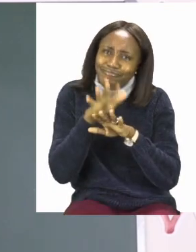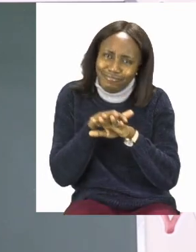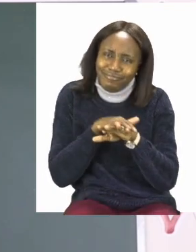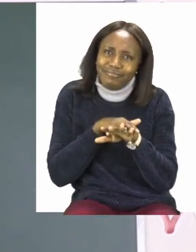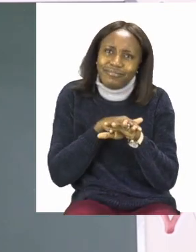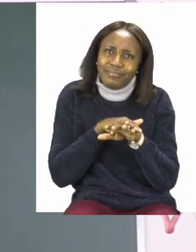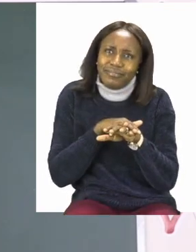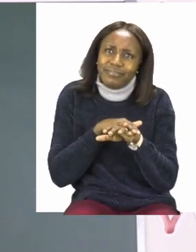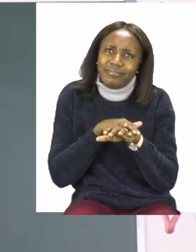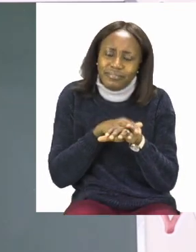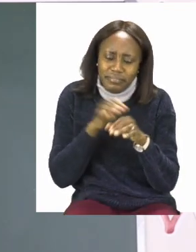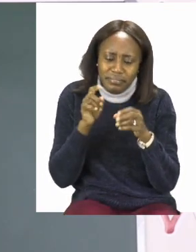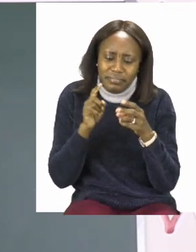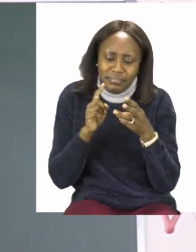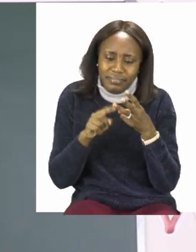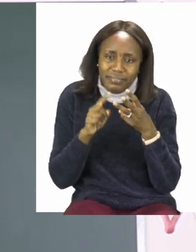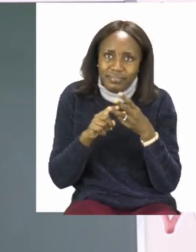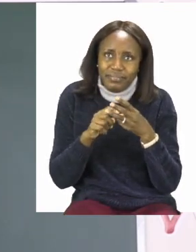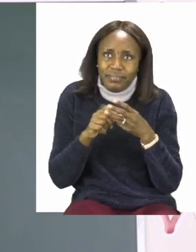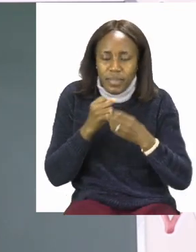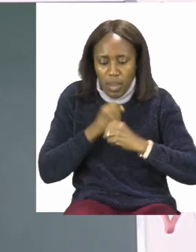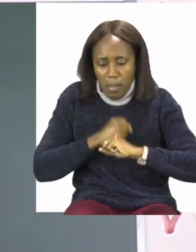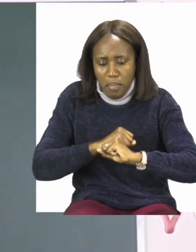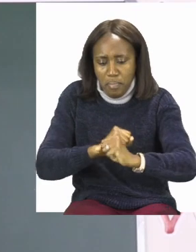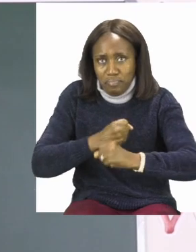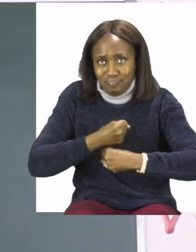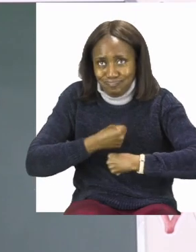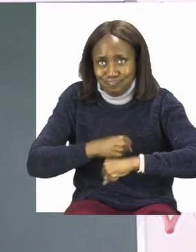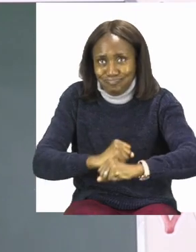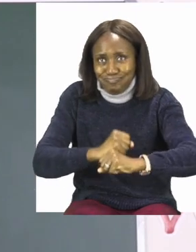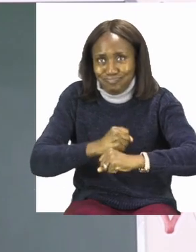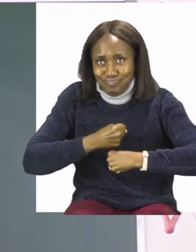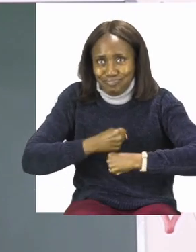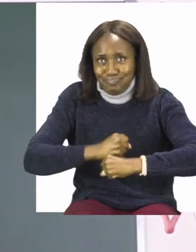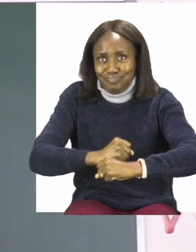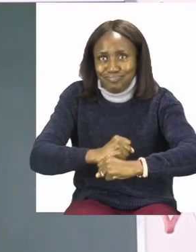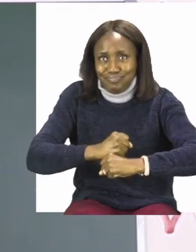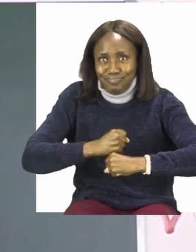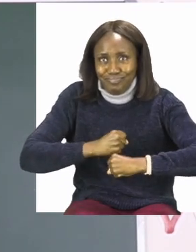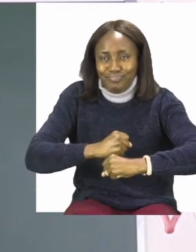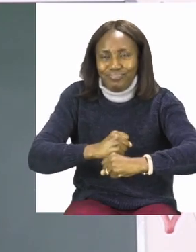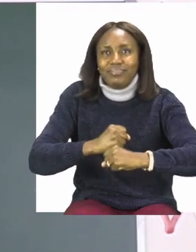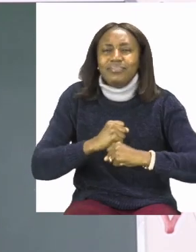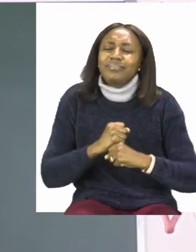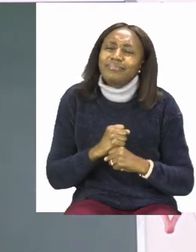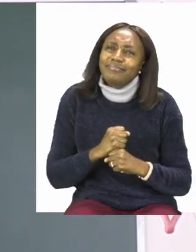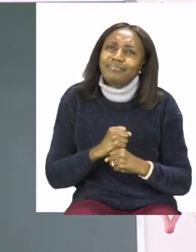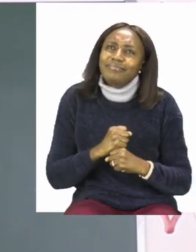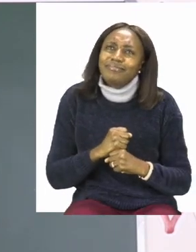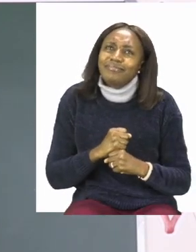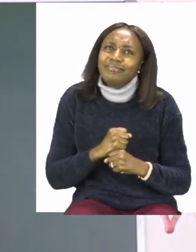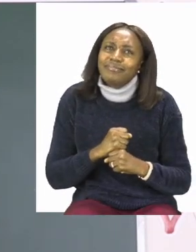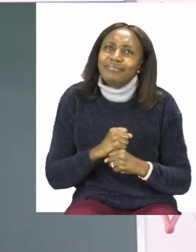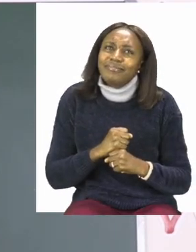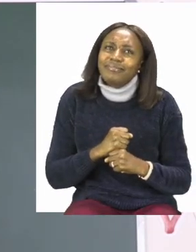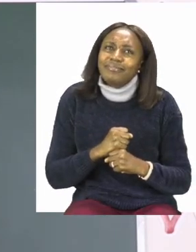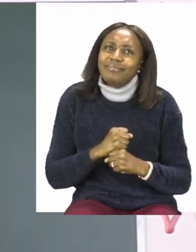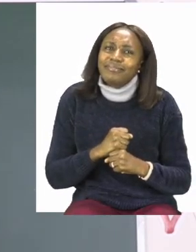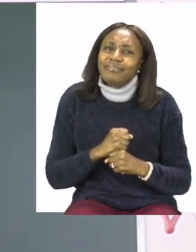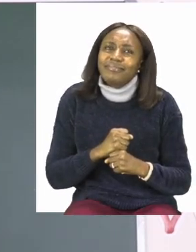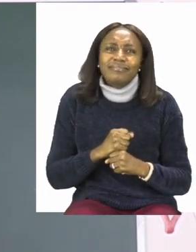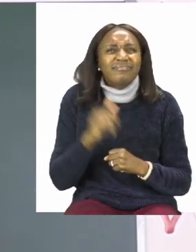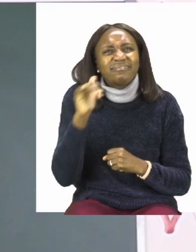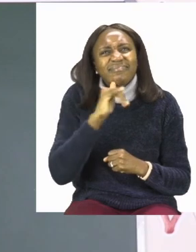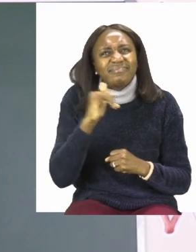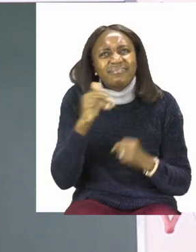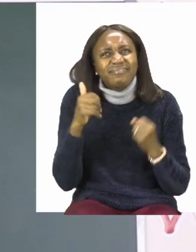The next one that we are going to do is the mop. Mop. Which